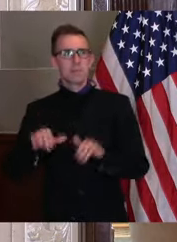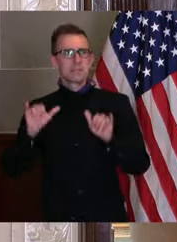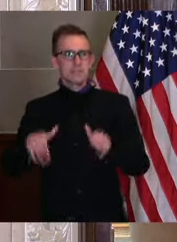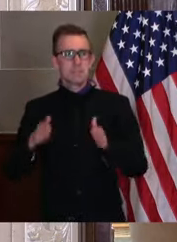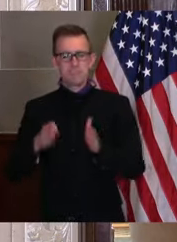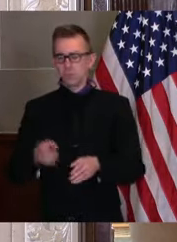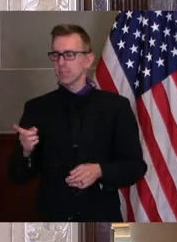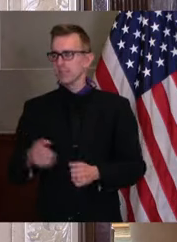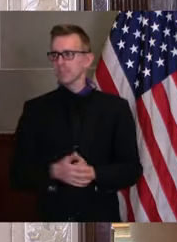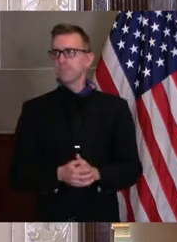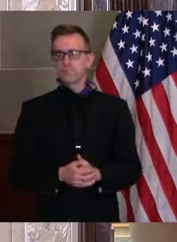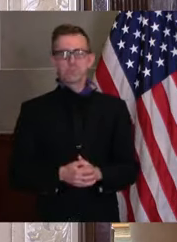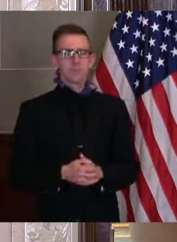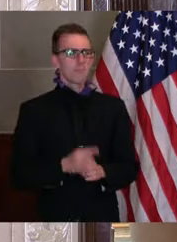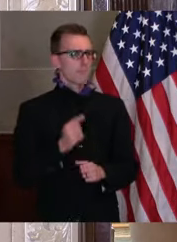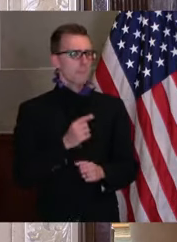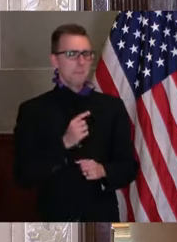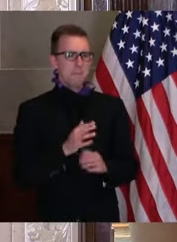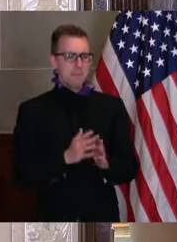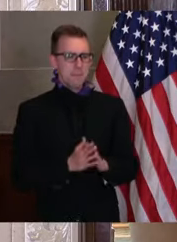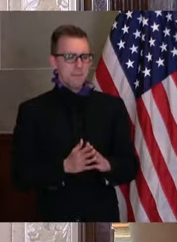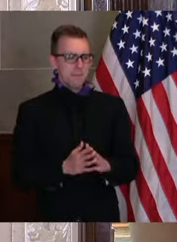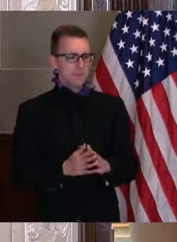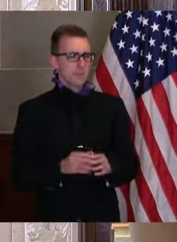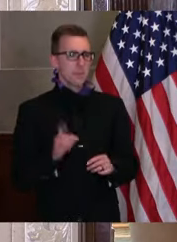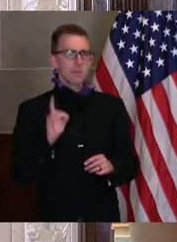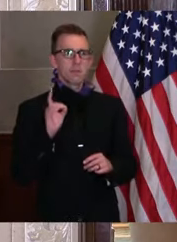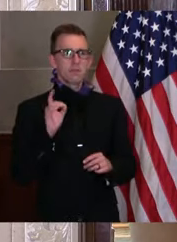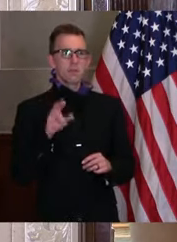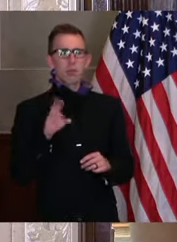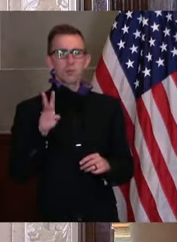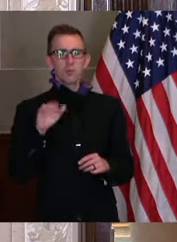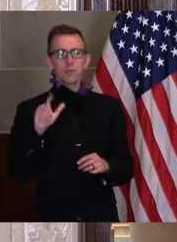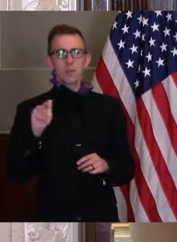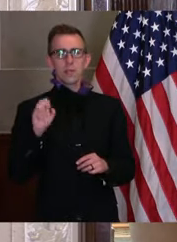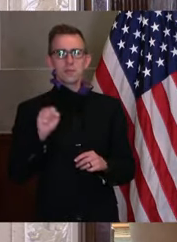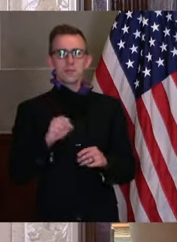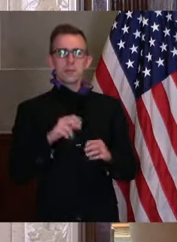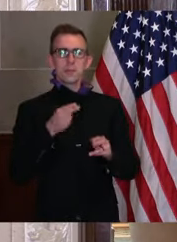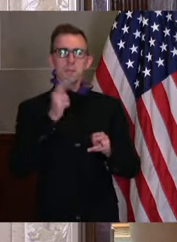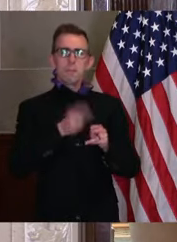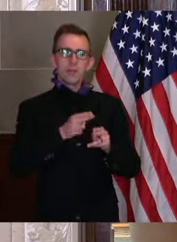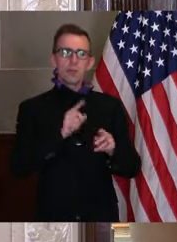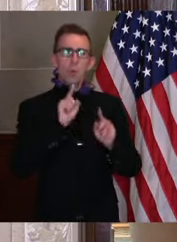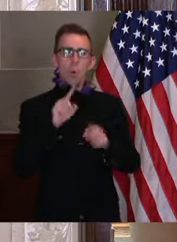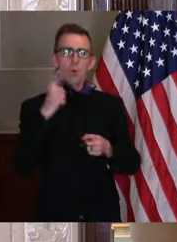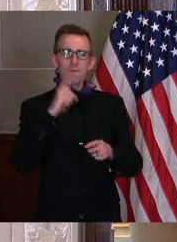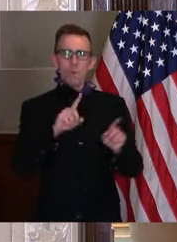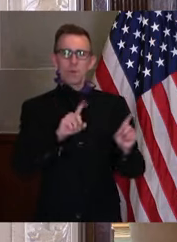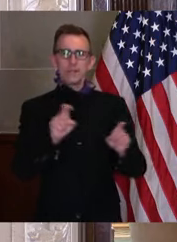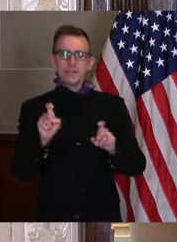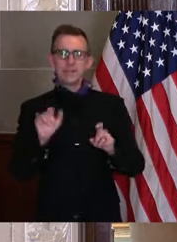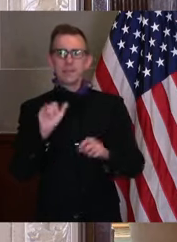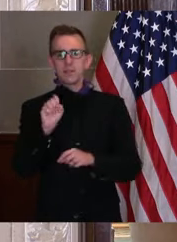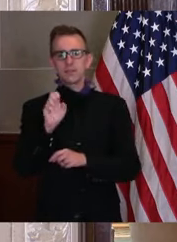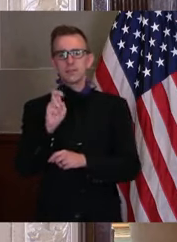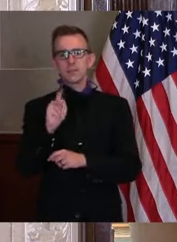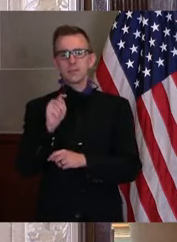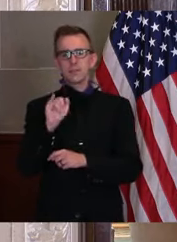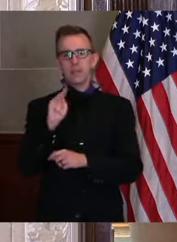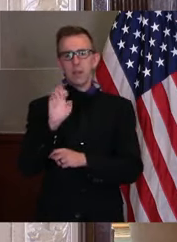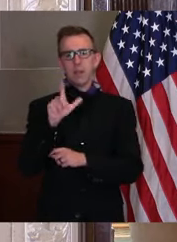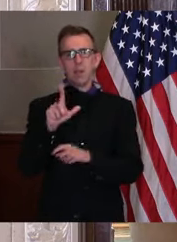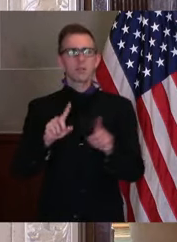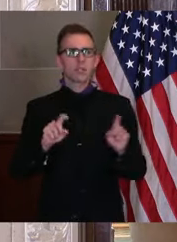Sorry, just about the Dr. Williams mentioned the order for testing of the Sentinel testing.